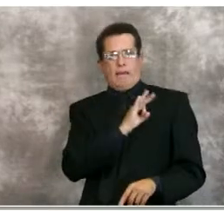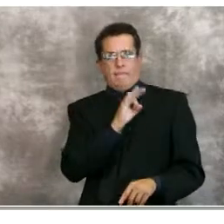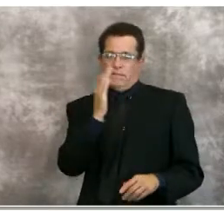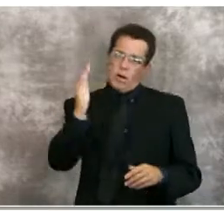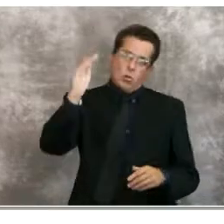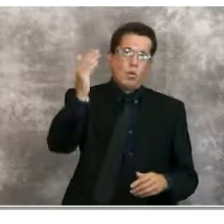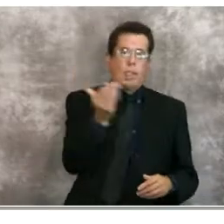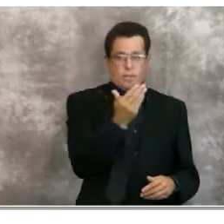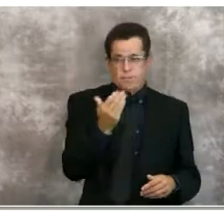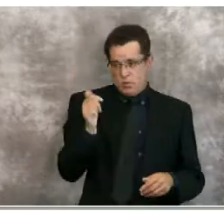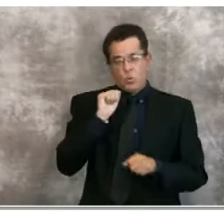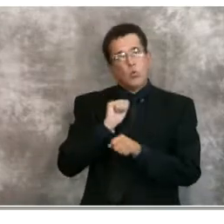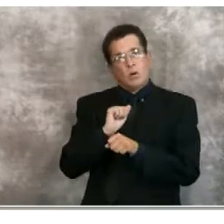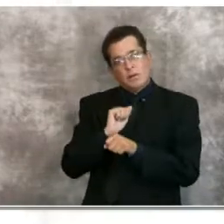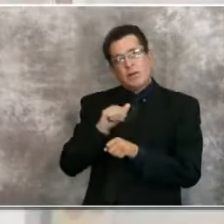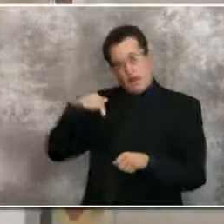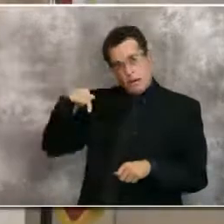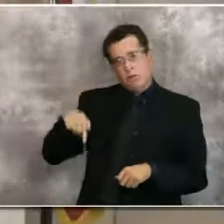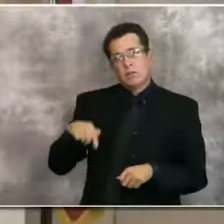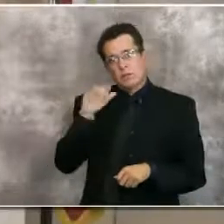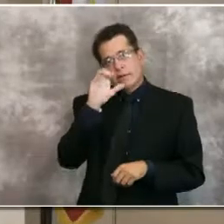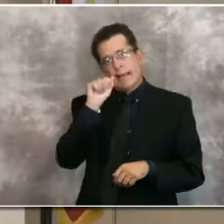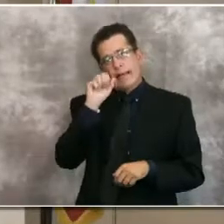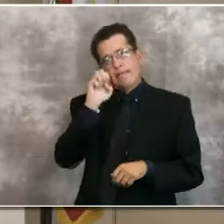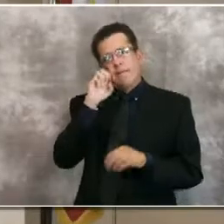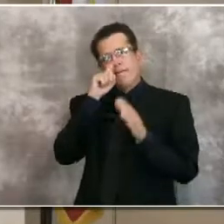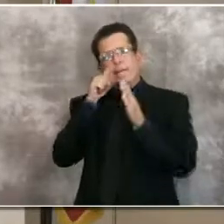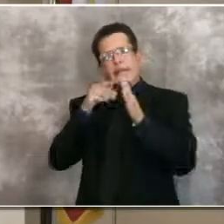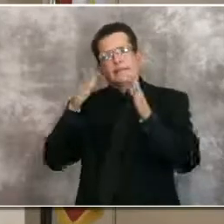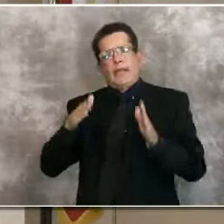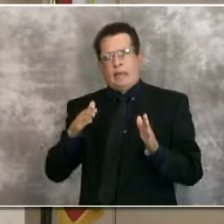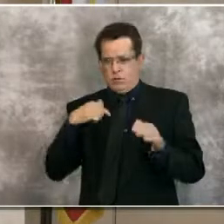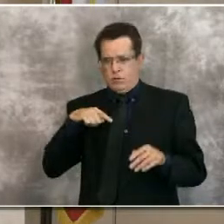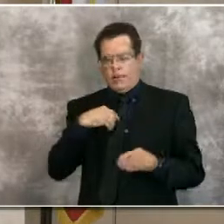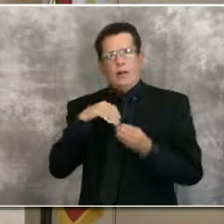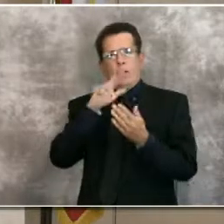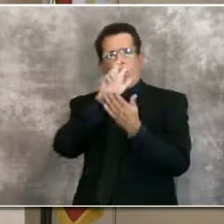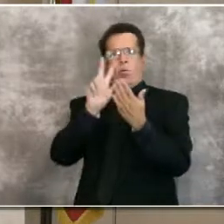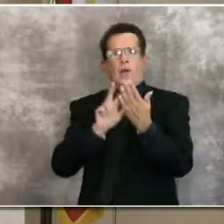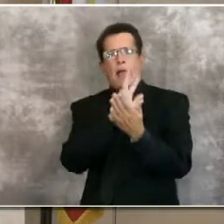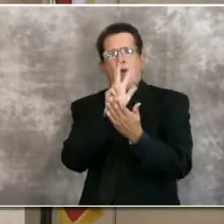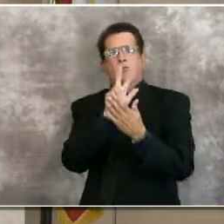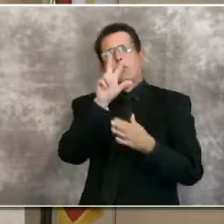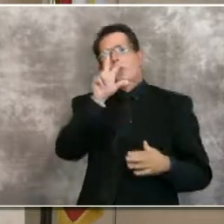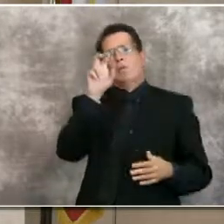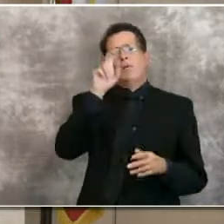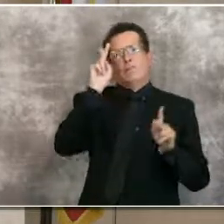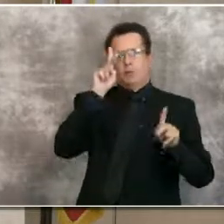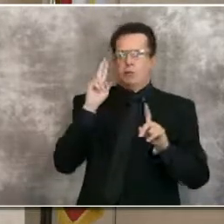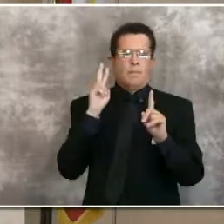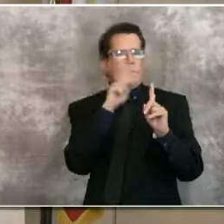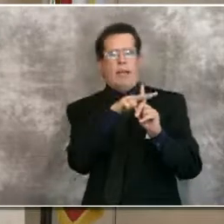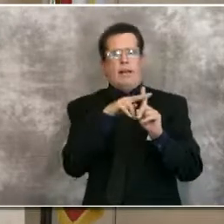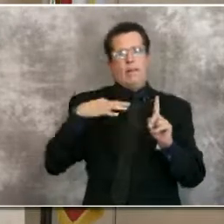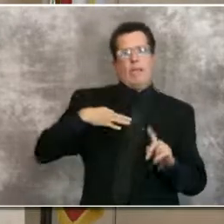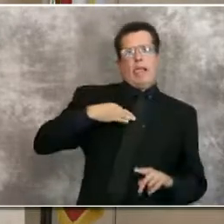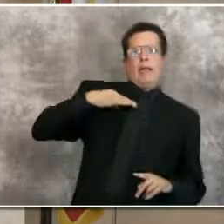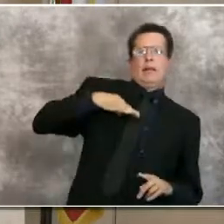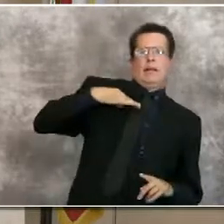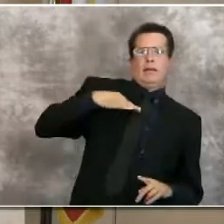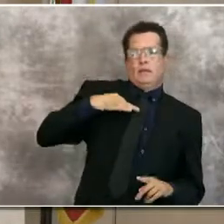on as case investigators, and after only 3 hours, we had over 300 applications received. So